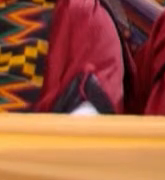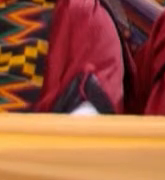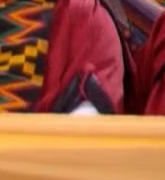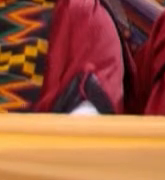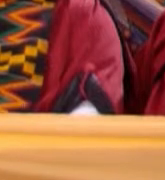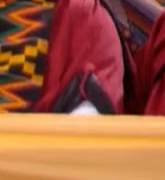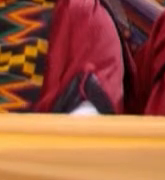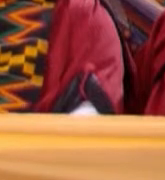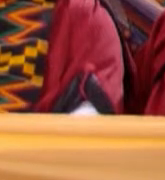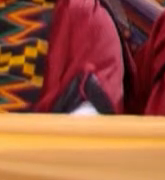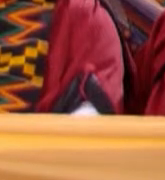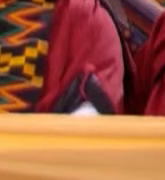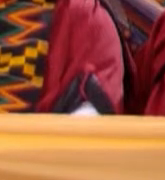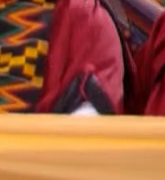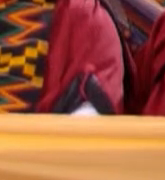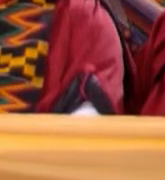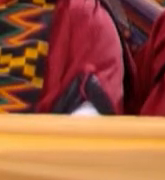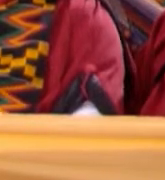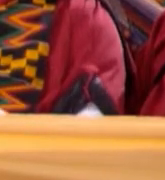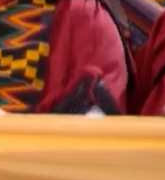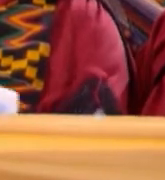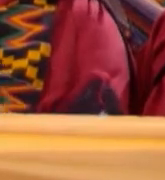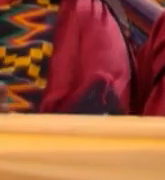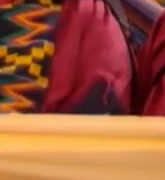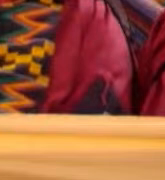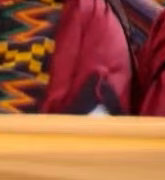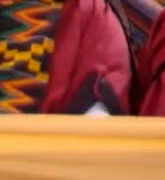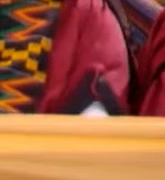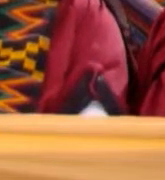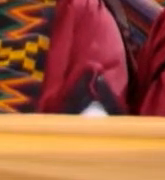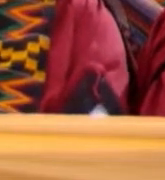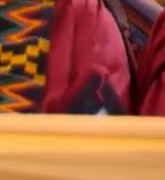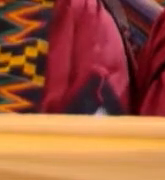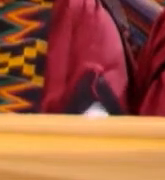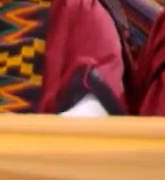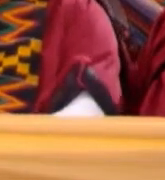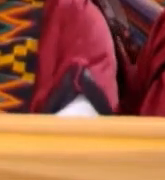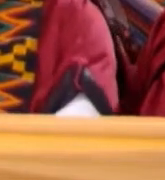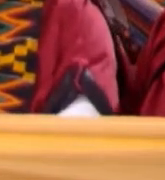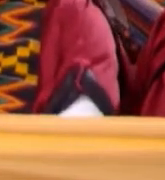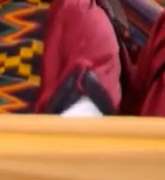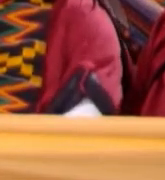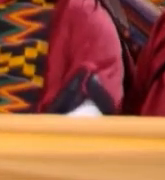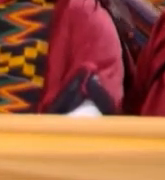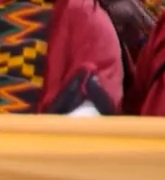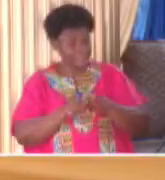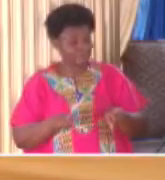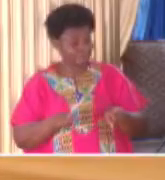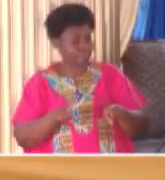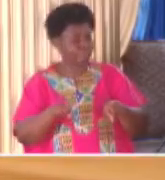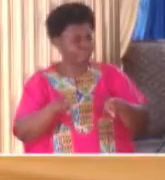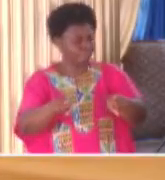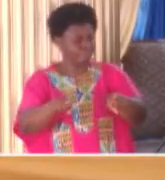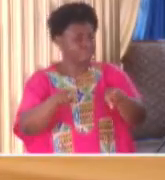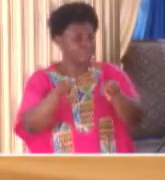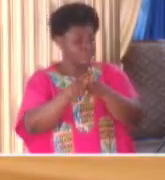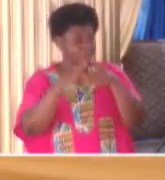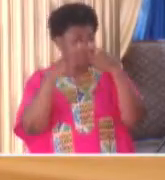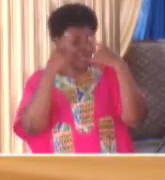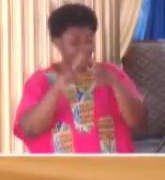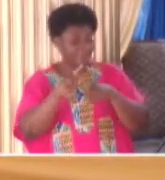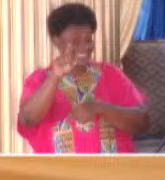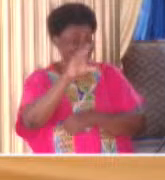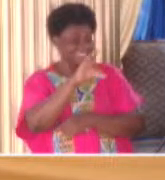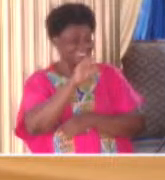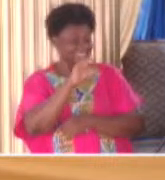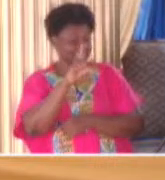is dedicated to the College of Basic and Applied Sciences. There's a concurrent session going on at the City Conference Center for